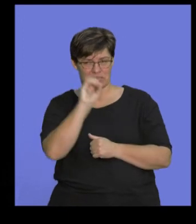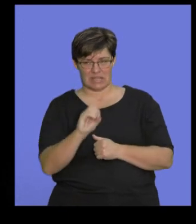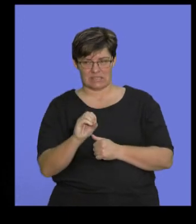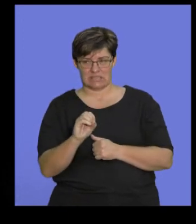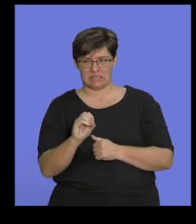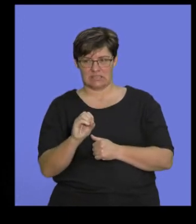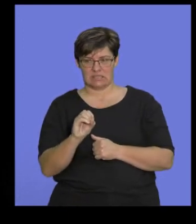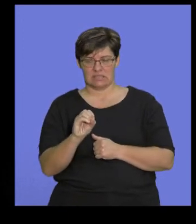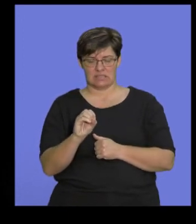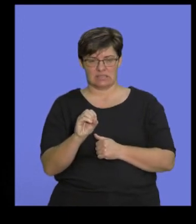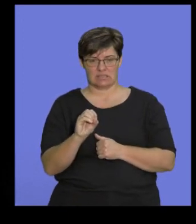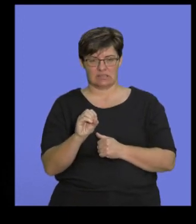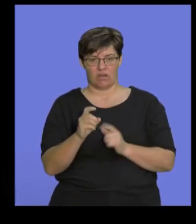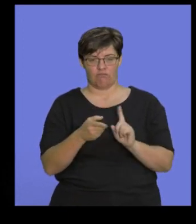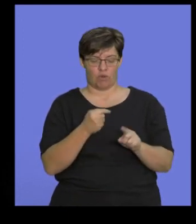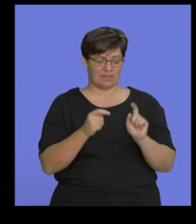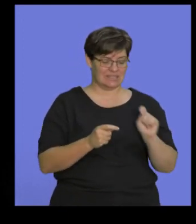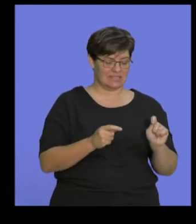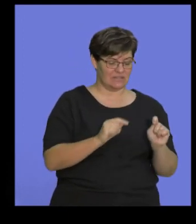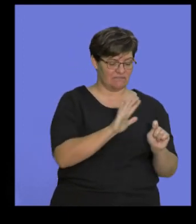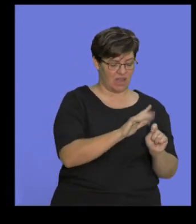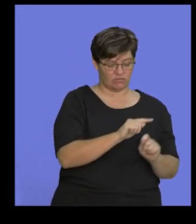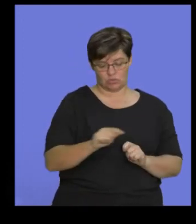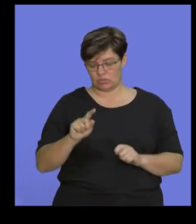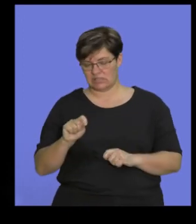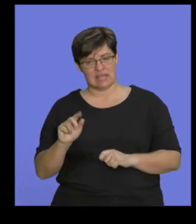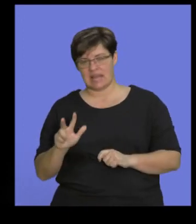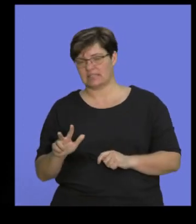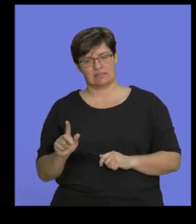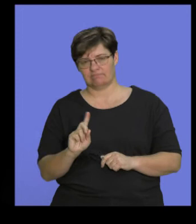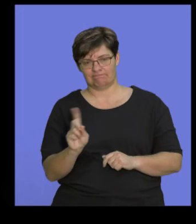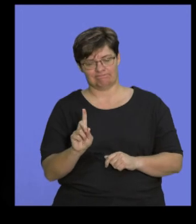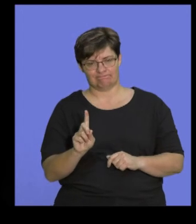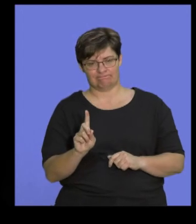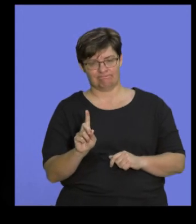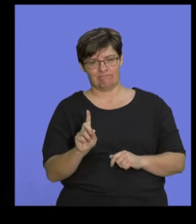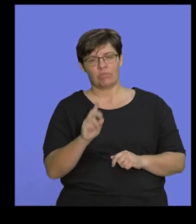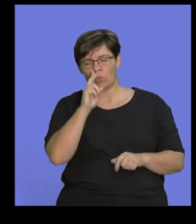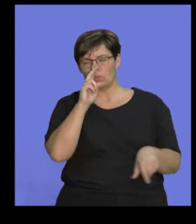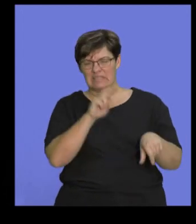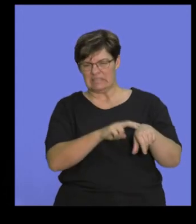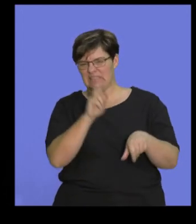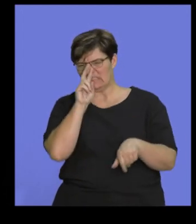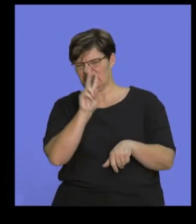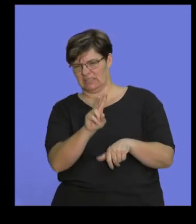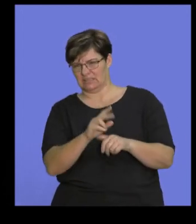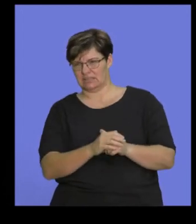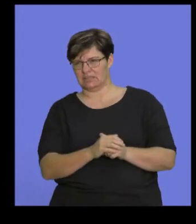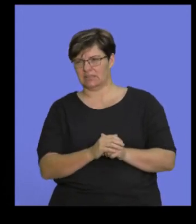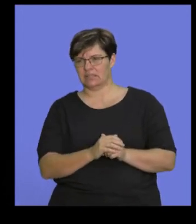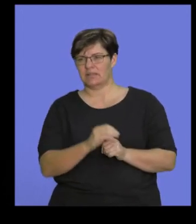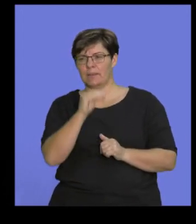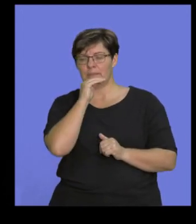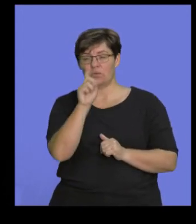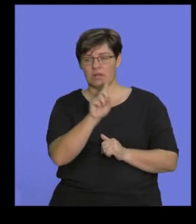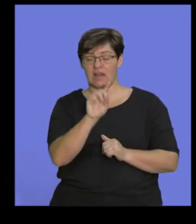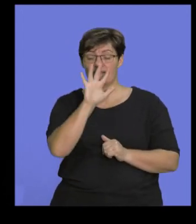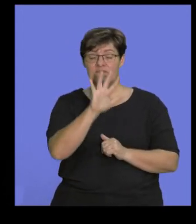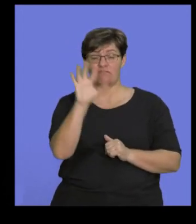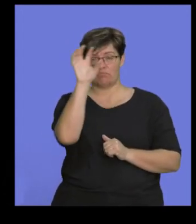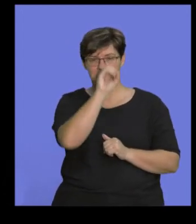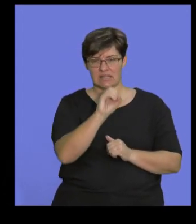actually going to be from T5 to T8, you see. So you will also need to look at that. It means that the 5%